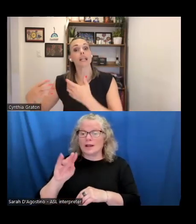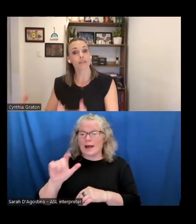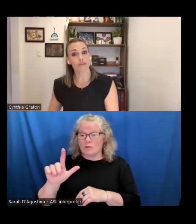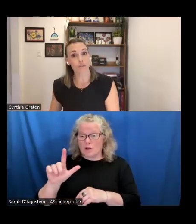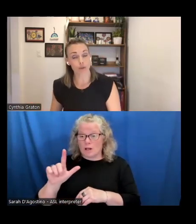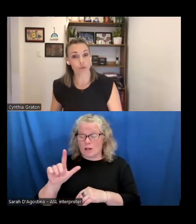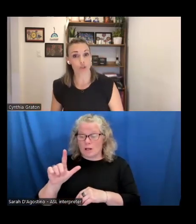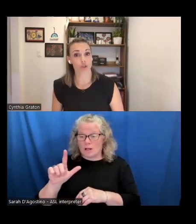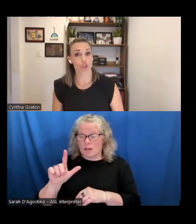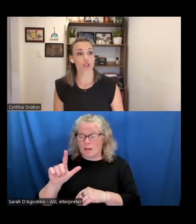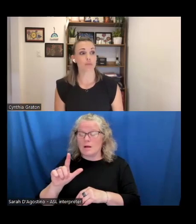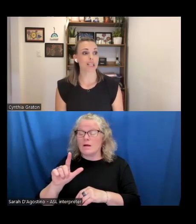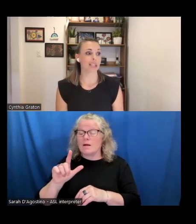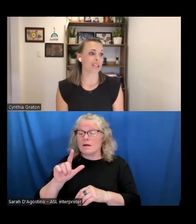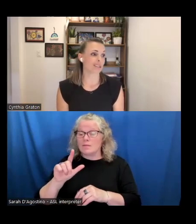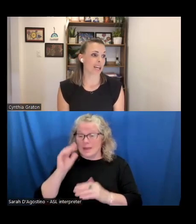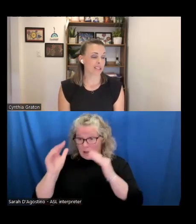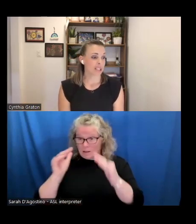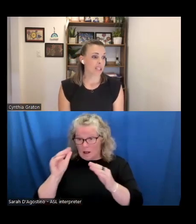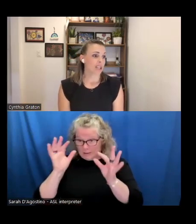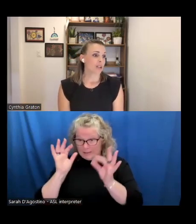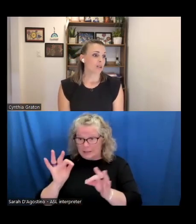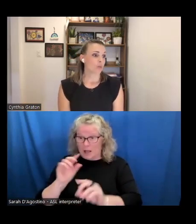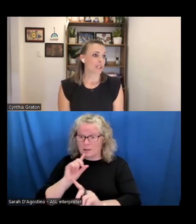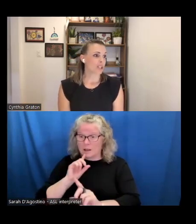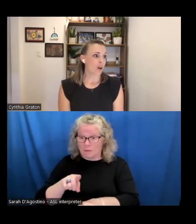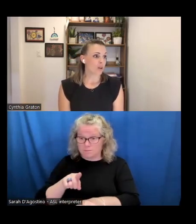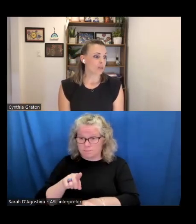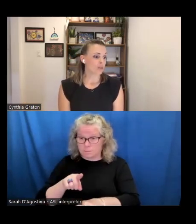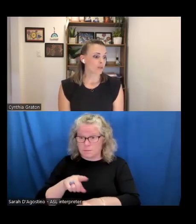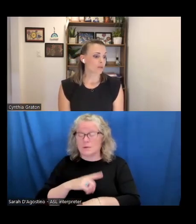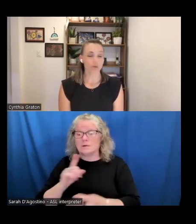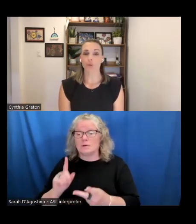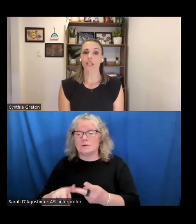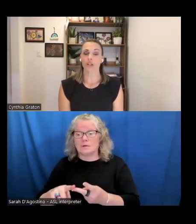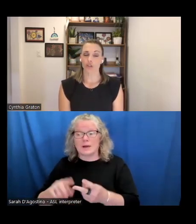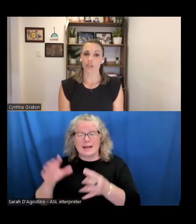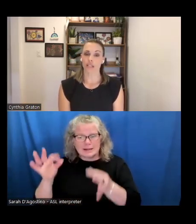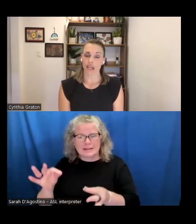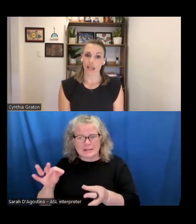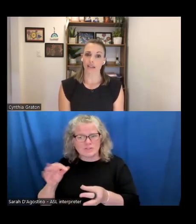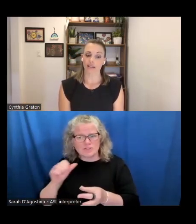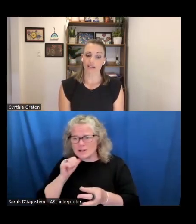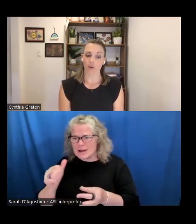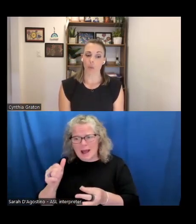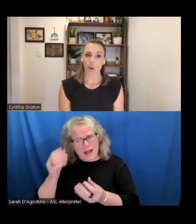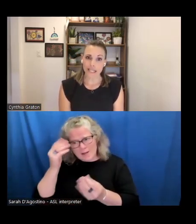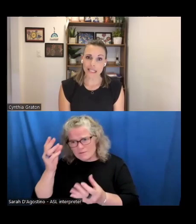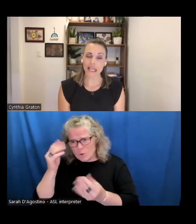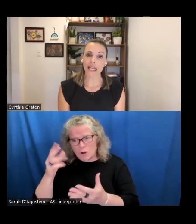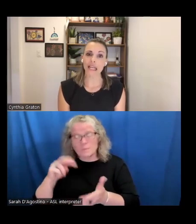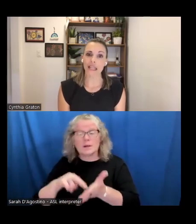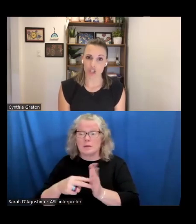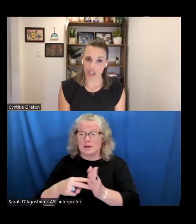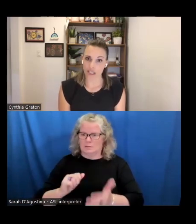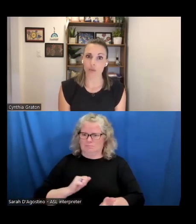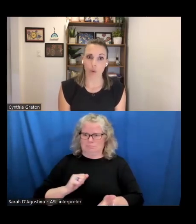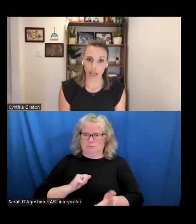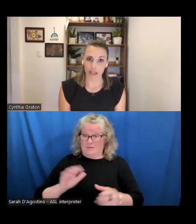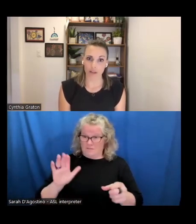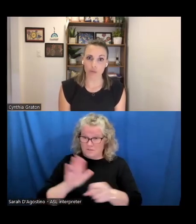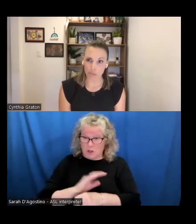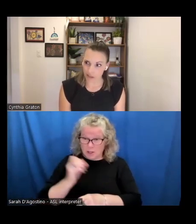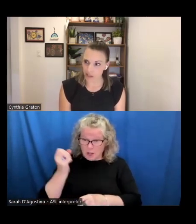an uninformed solution, meaning that we don't fully understand what's getting in